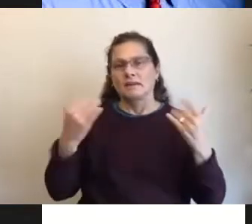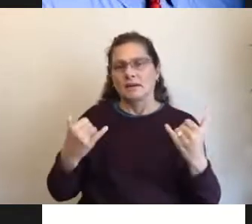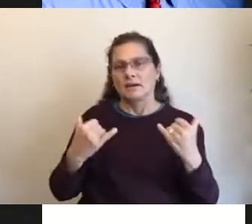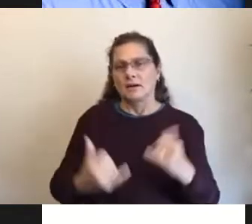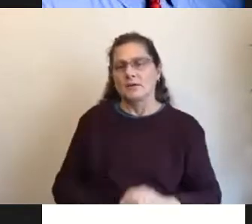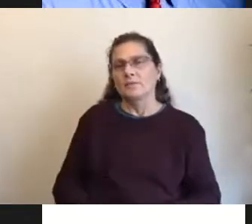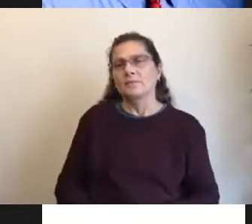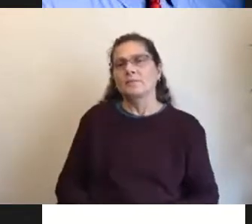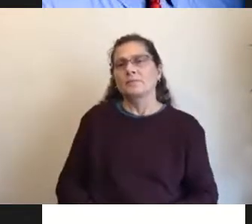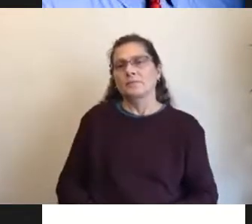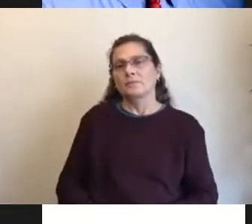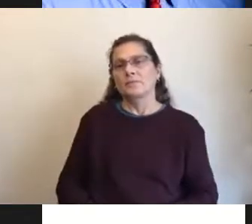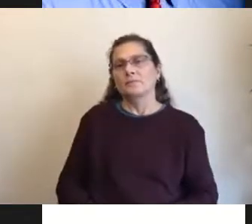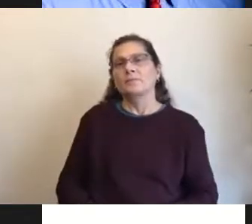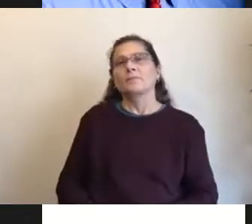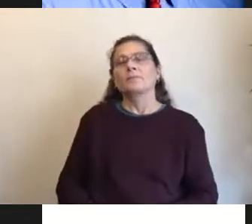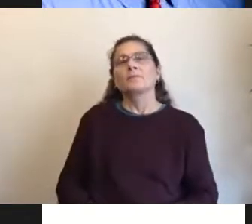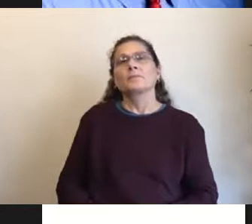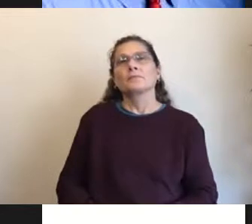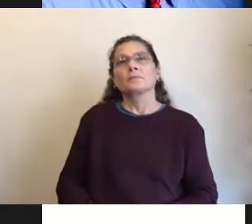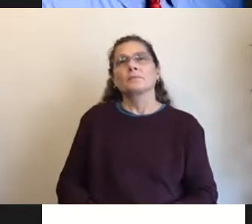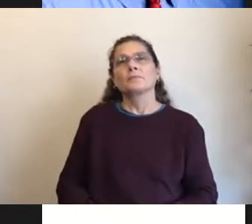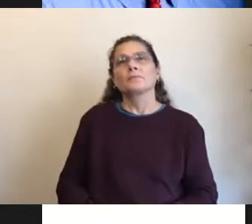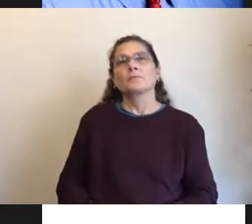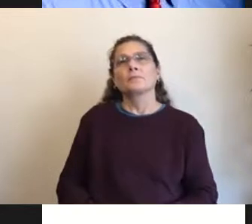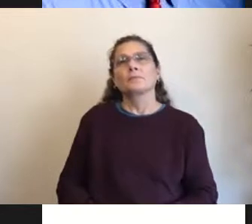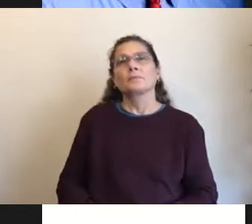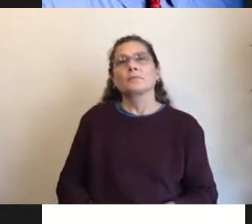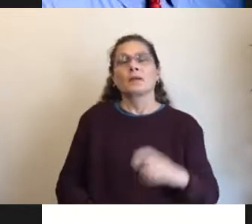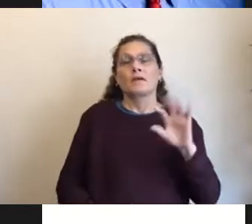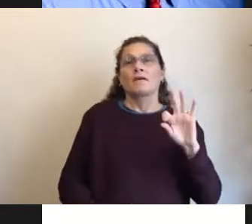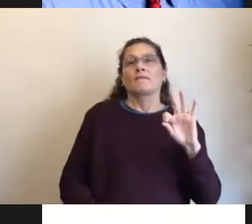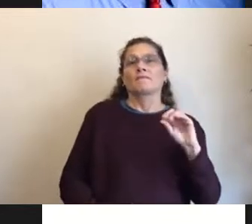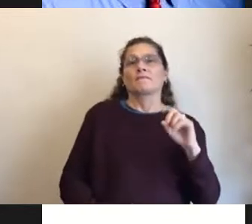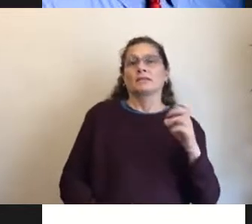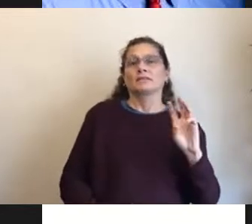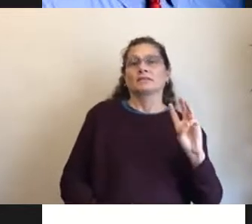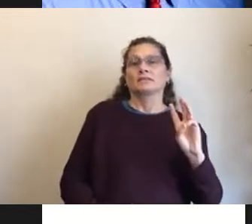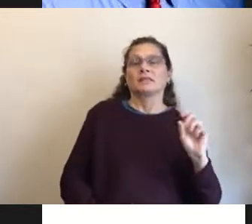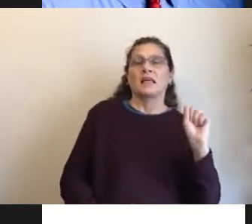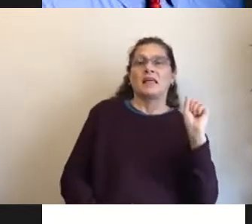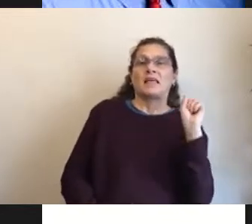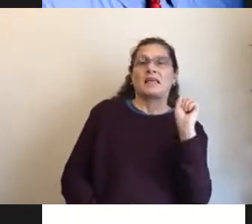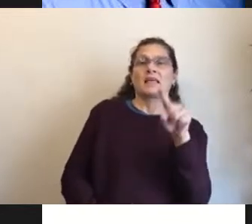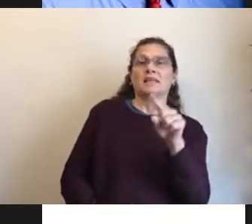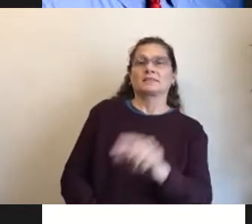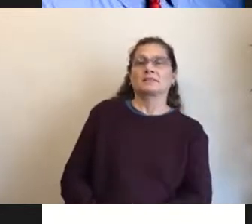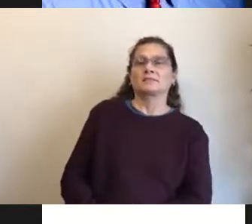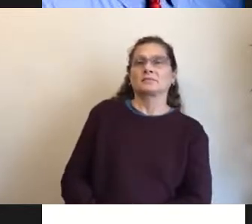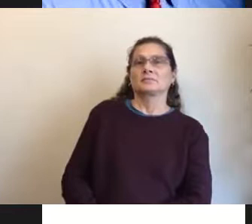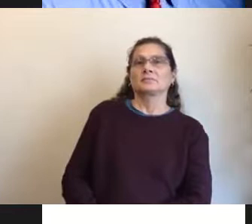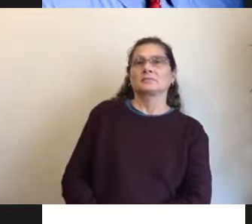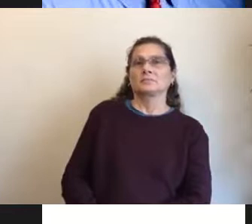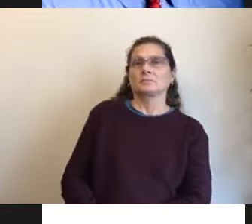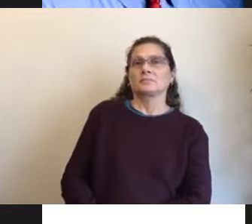Our next question comes from Madeline Anderson at Fox 6. My question is for either Commissioner Jackson or Dr. Weston. Are you investigating an